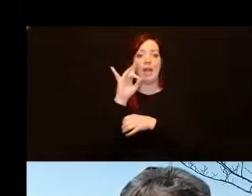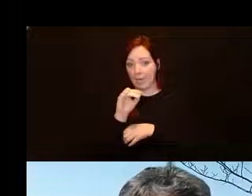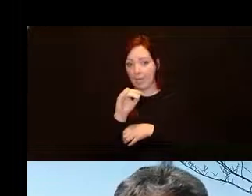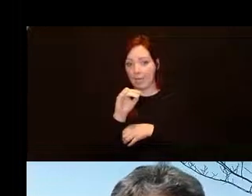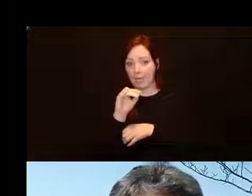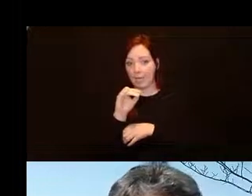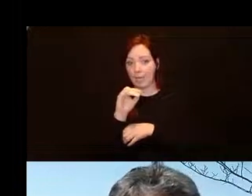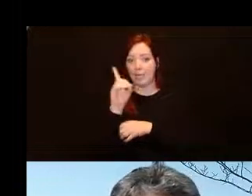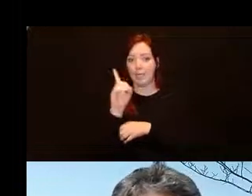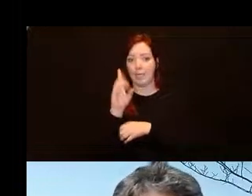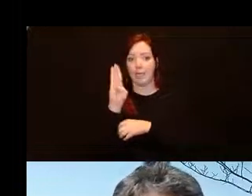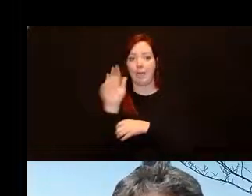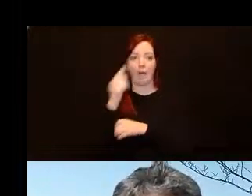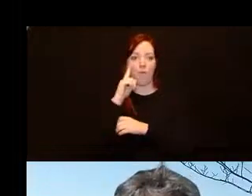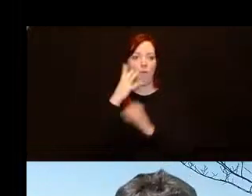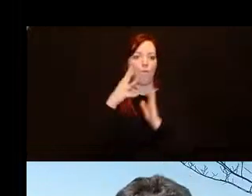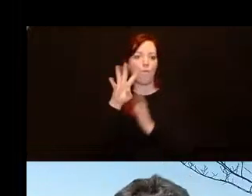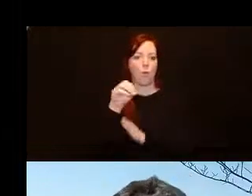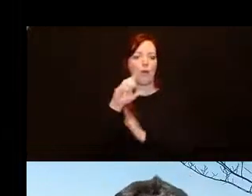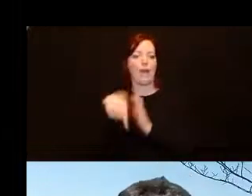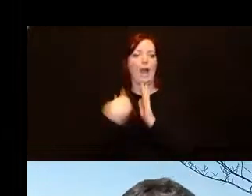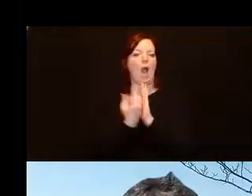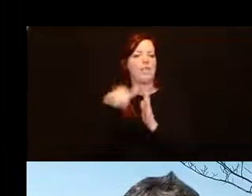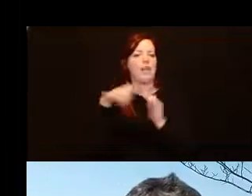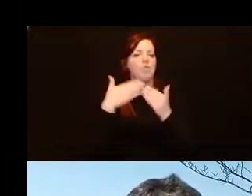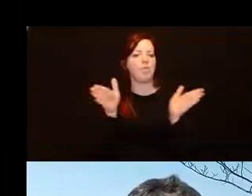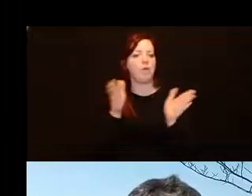general public. But if we need to